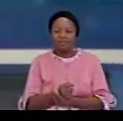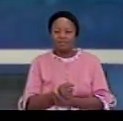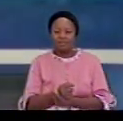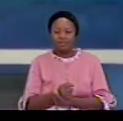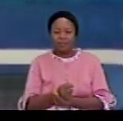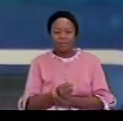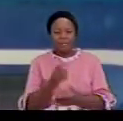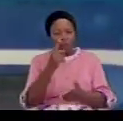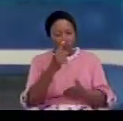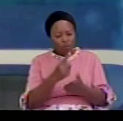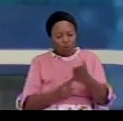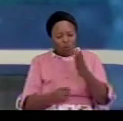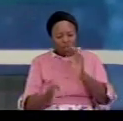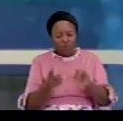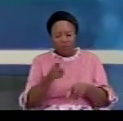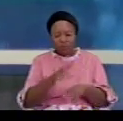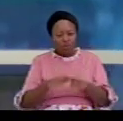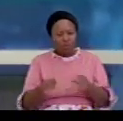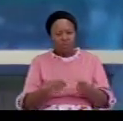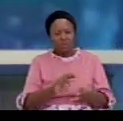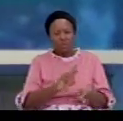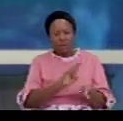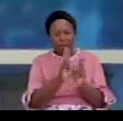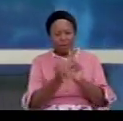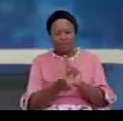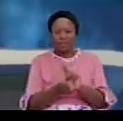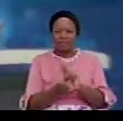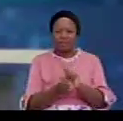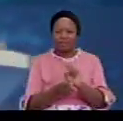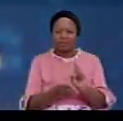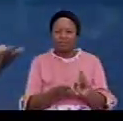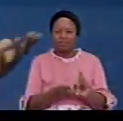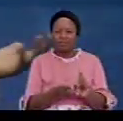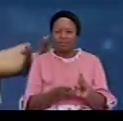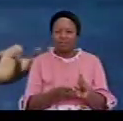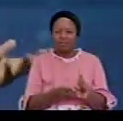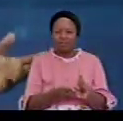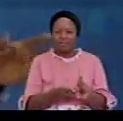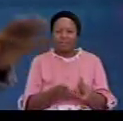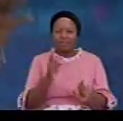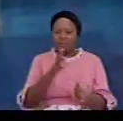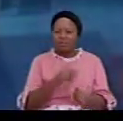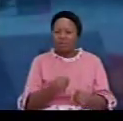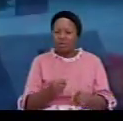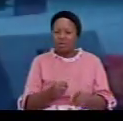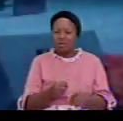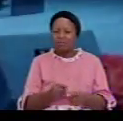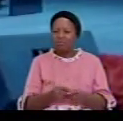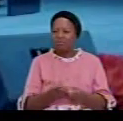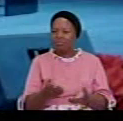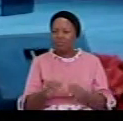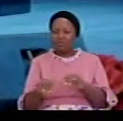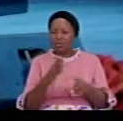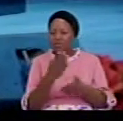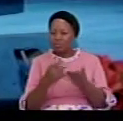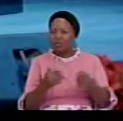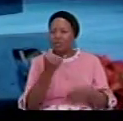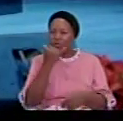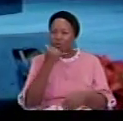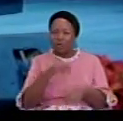What if you don't repent? You're spitting at the face of Jesus. What if you don't stop that?